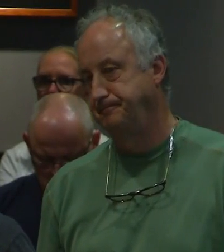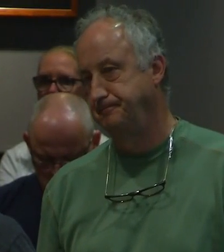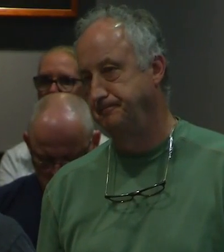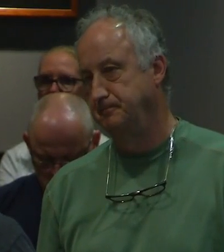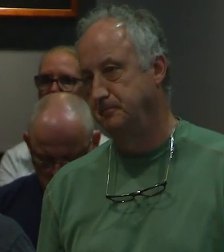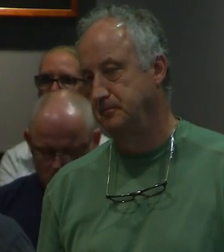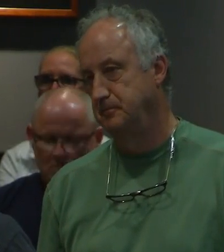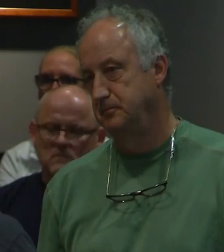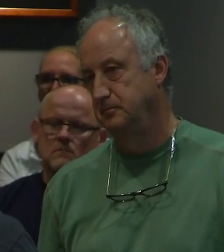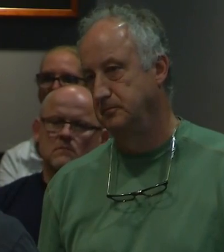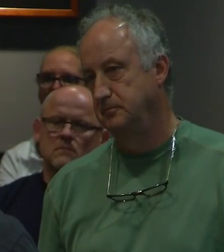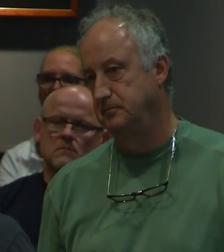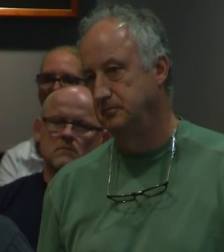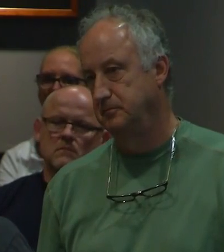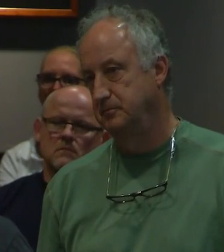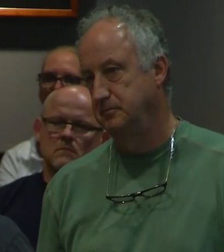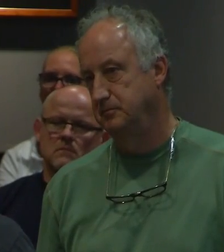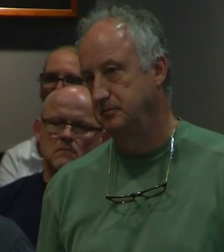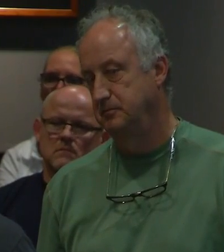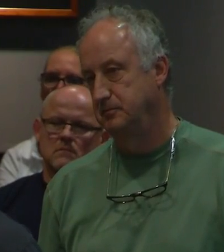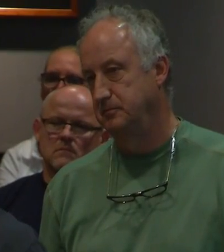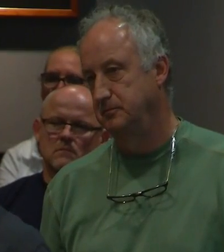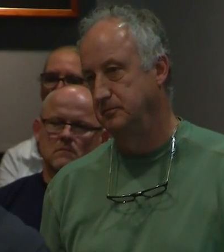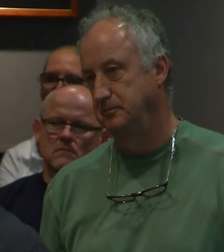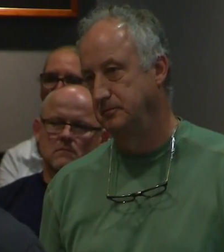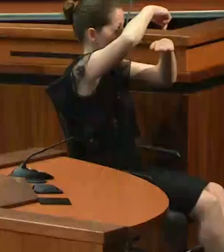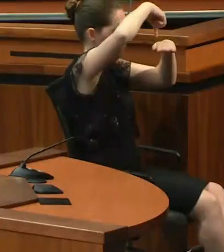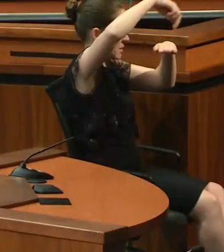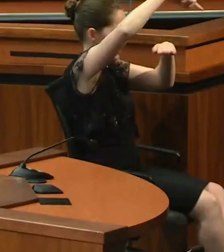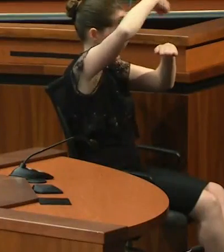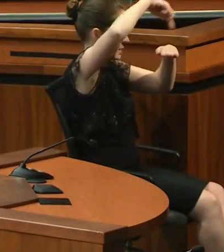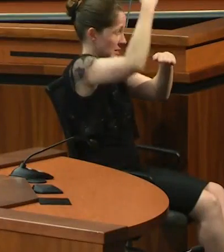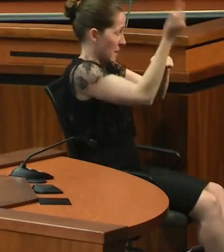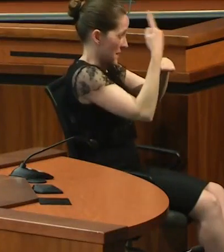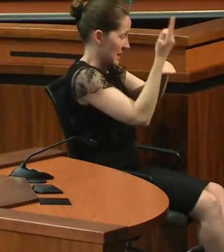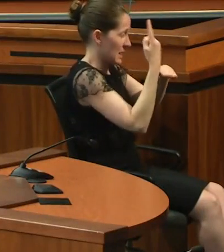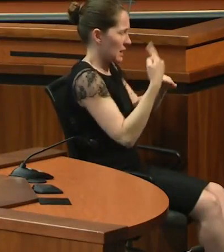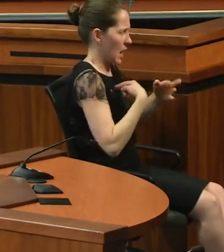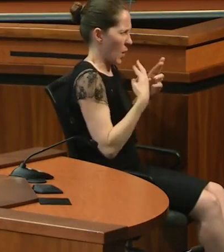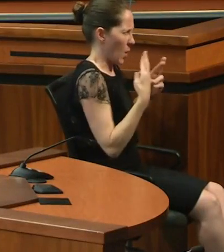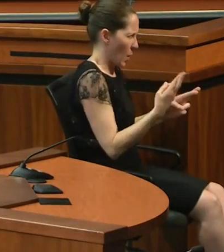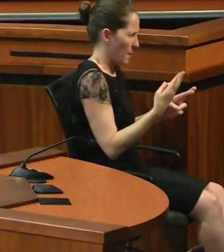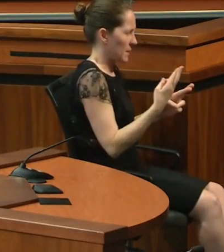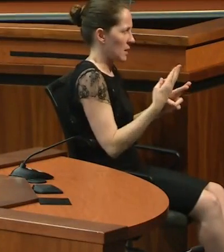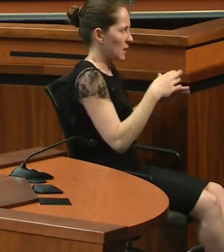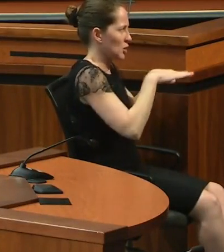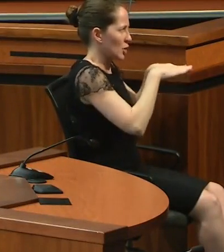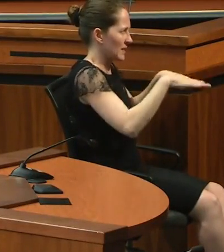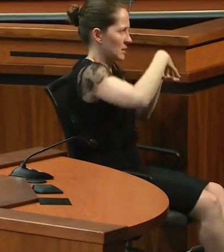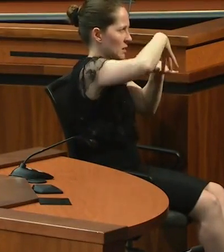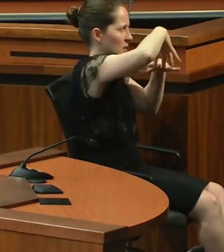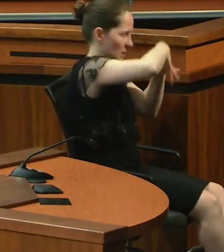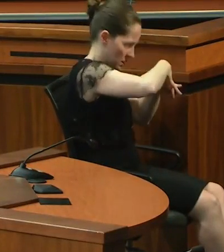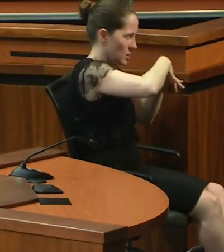for recreation. You're not talking about impervious surface, I'm hoping. No, like the Roger Carter, for example, that site along Ellicott Mills, the idea